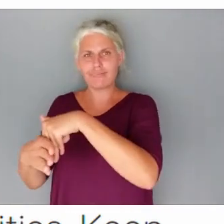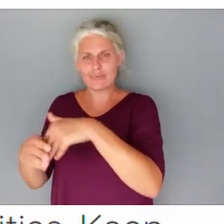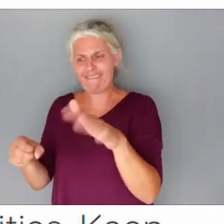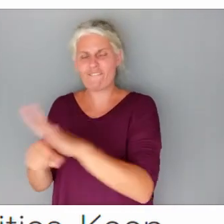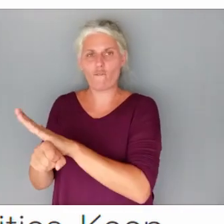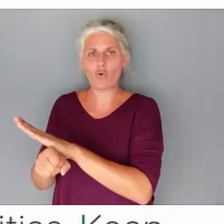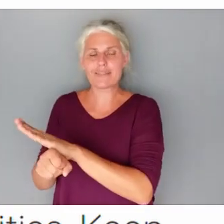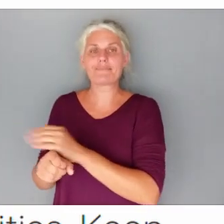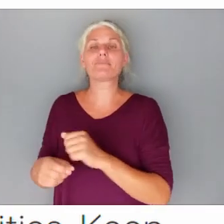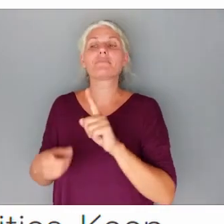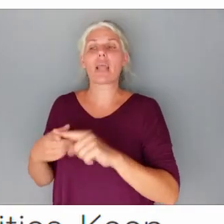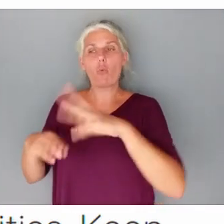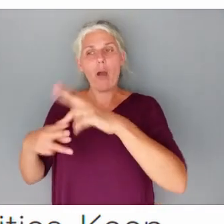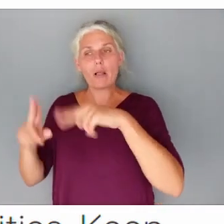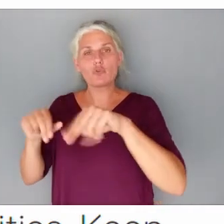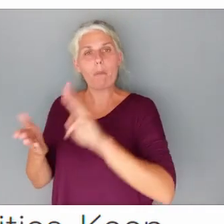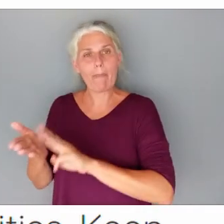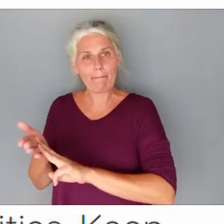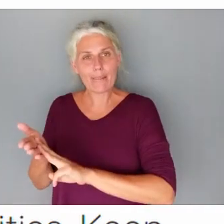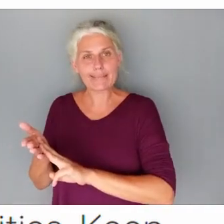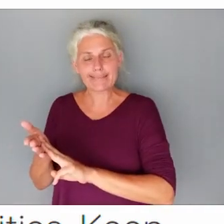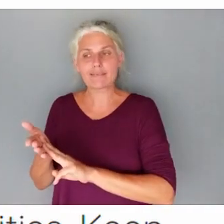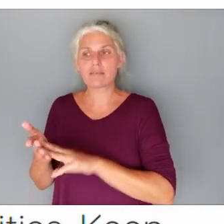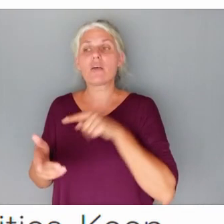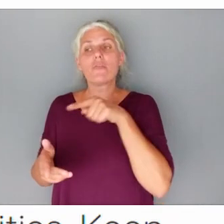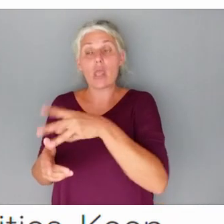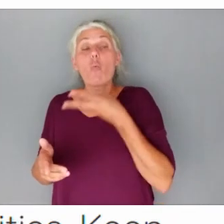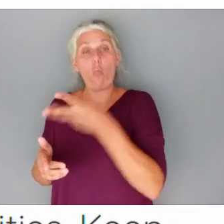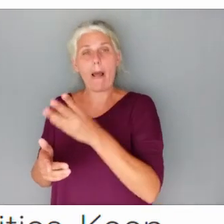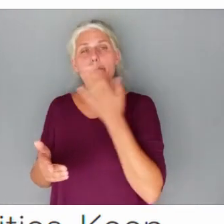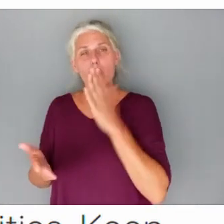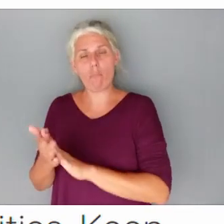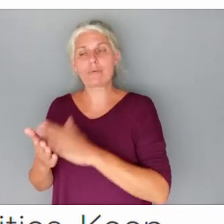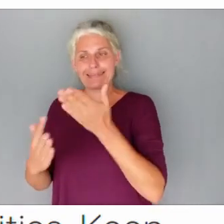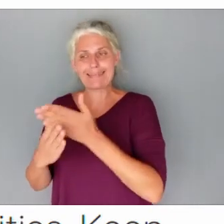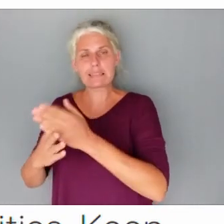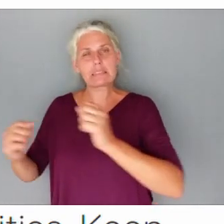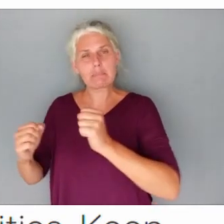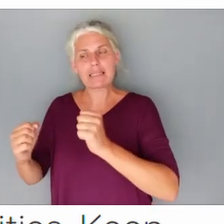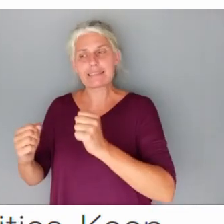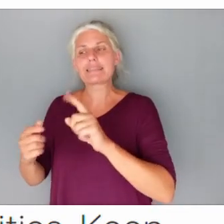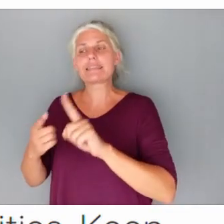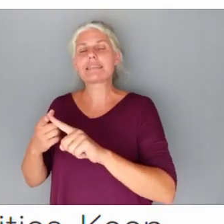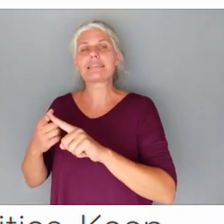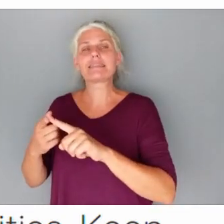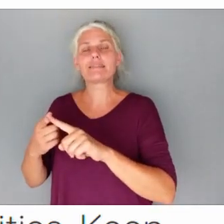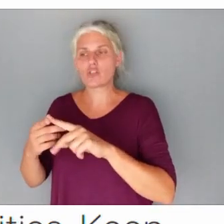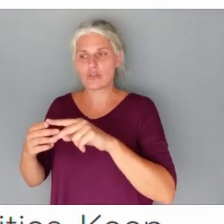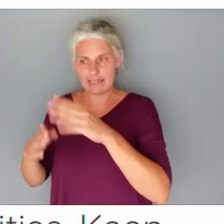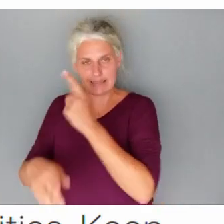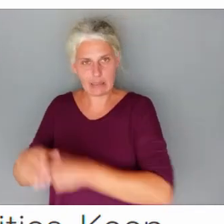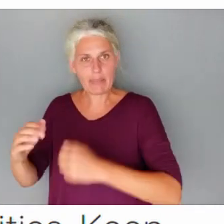Services new home in Printing House Square when it opens next year. Societies and clubs in the second category will have a score between 10 and